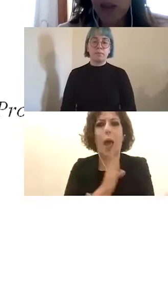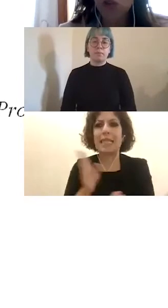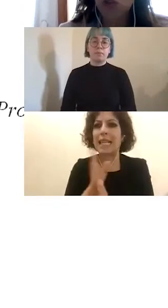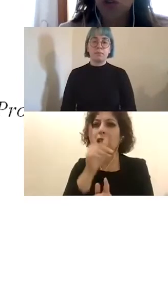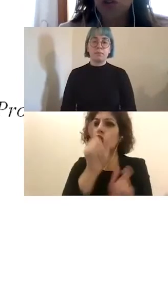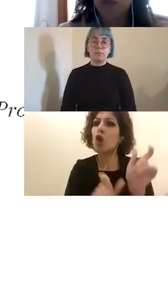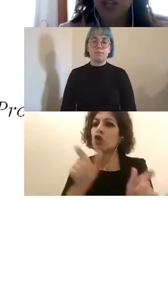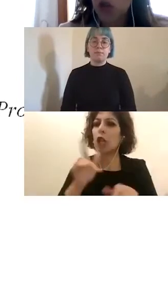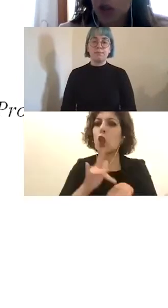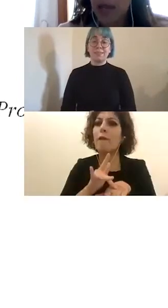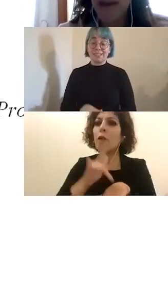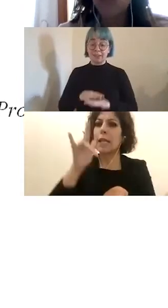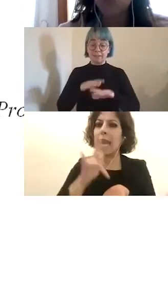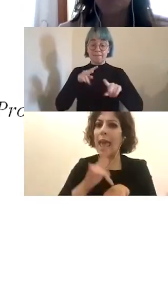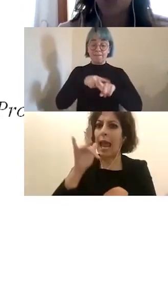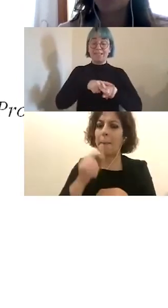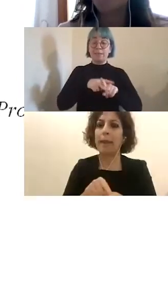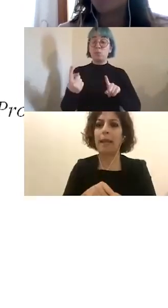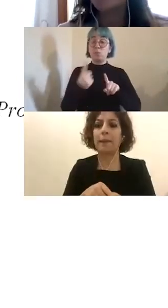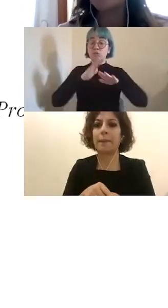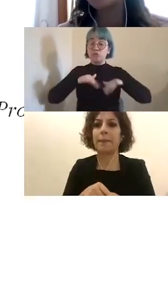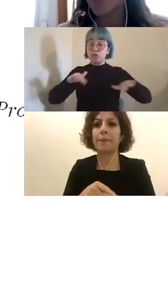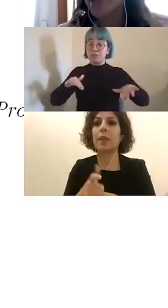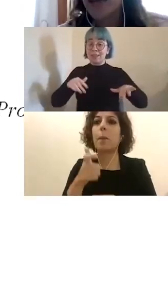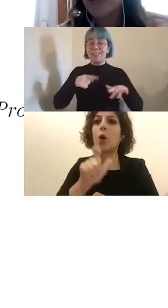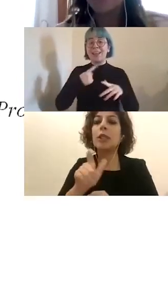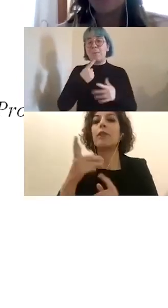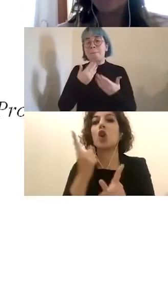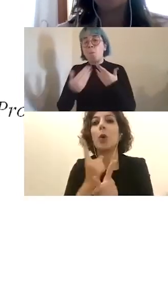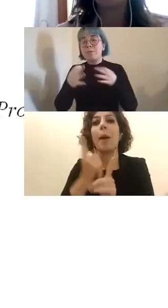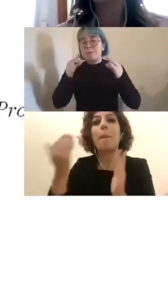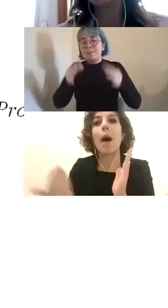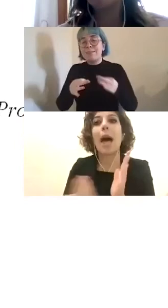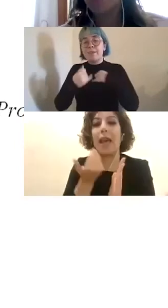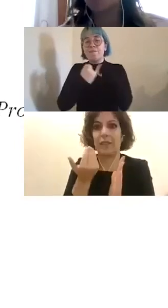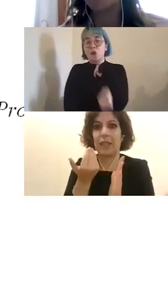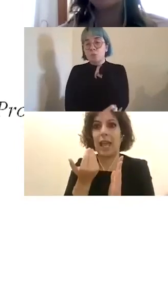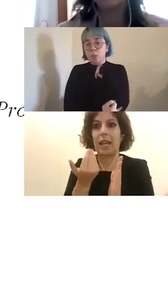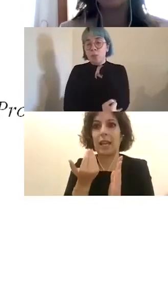Child victims and generally speaking vulnerable subjects,